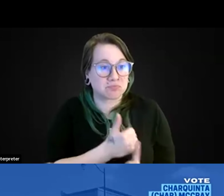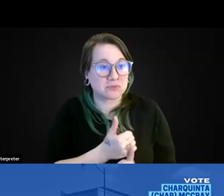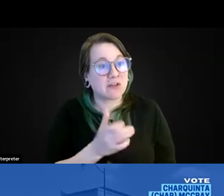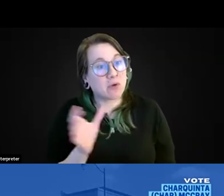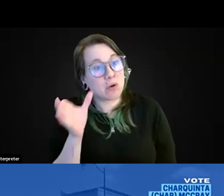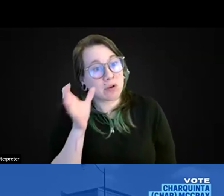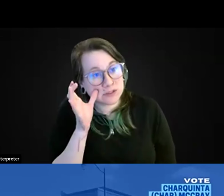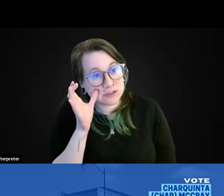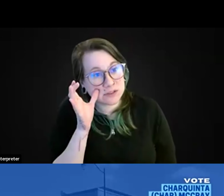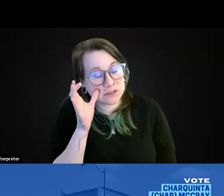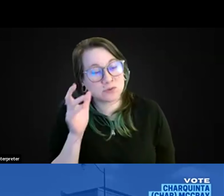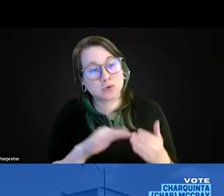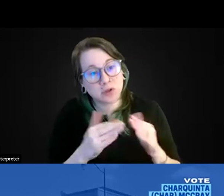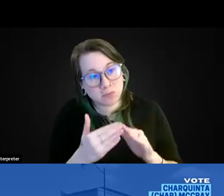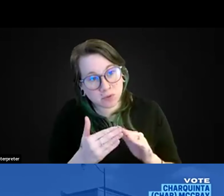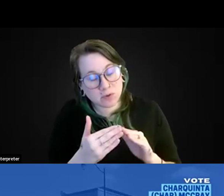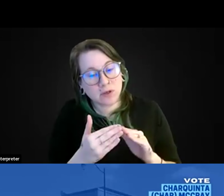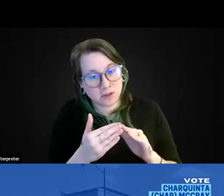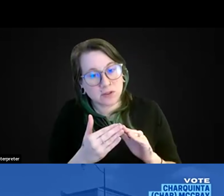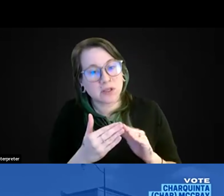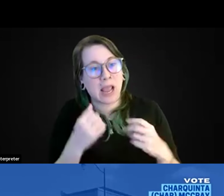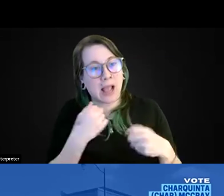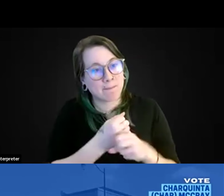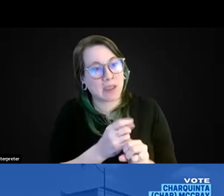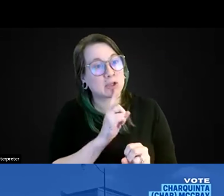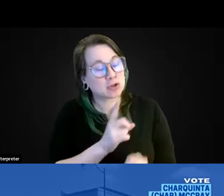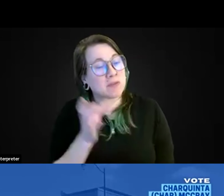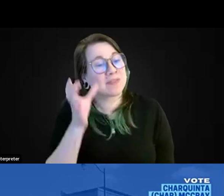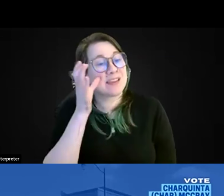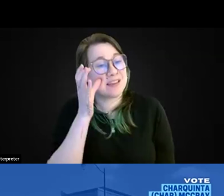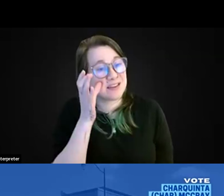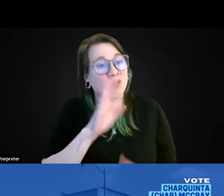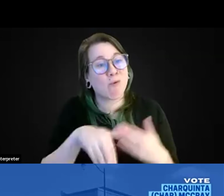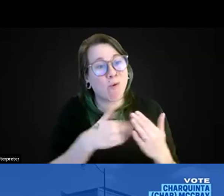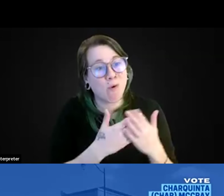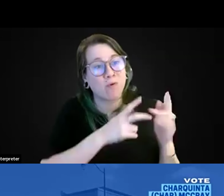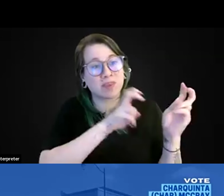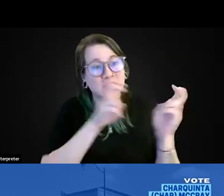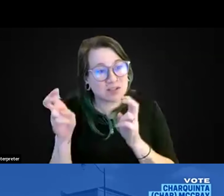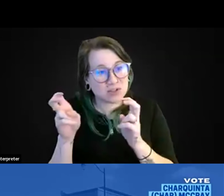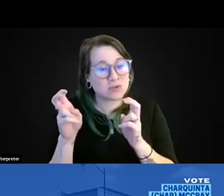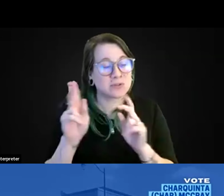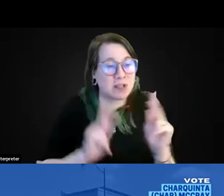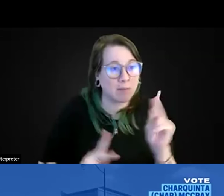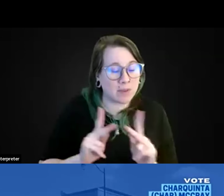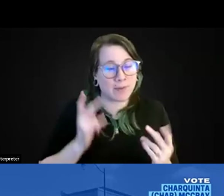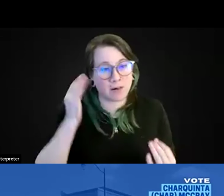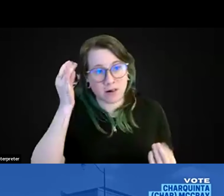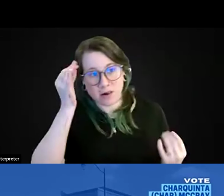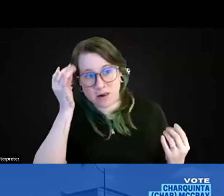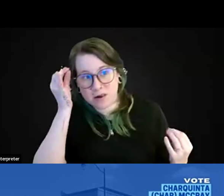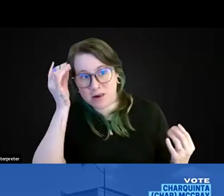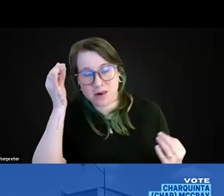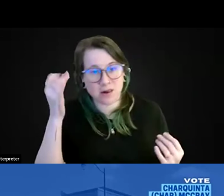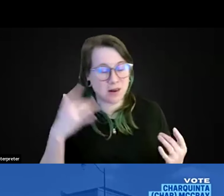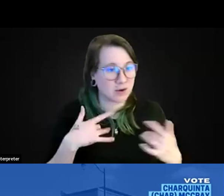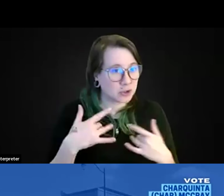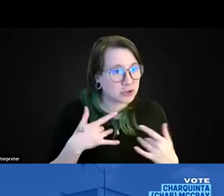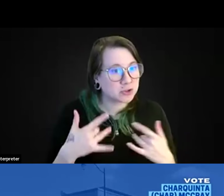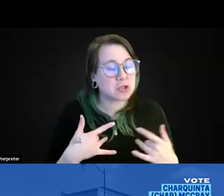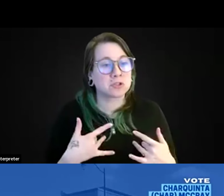to the community and making sure that they hear all of the issues, and so that they can make